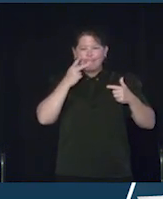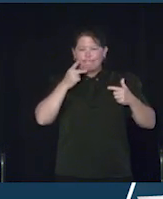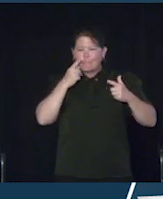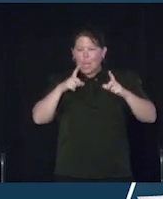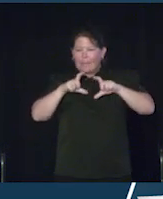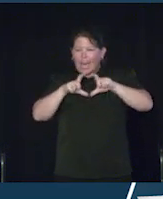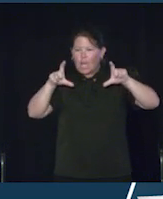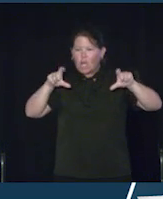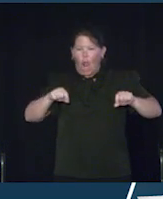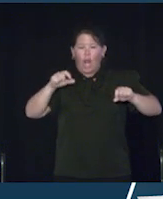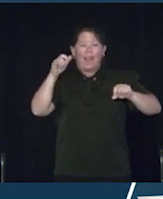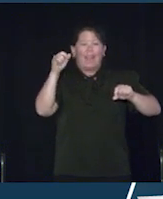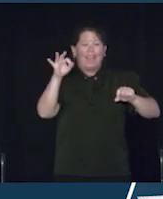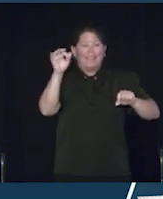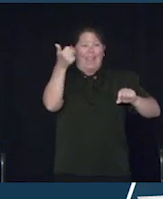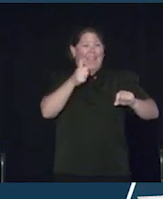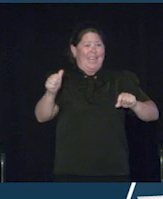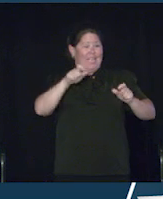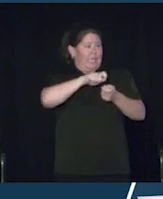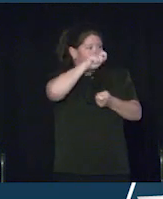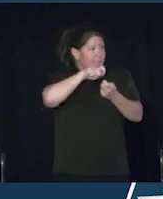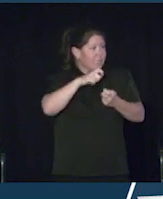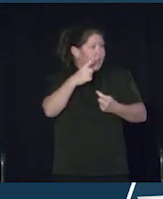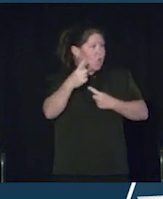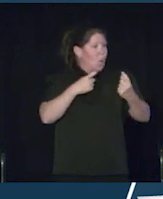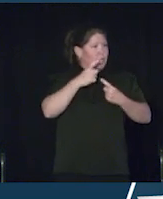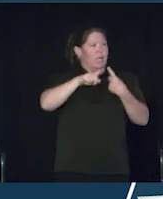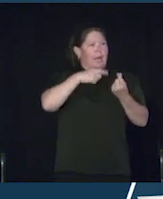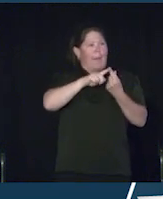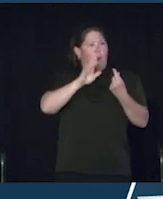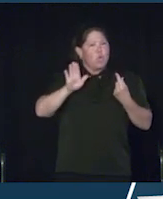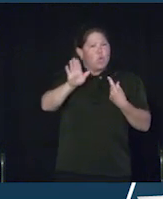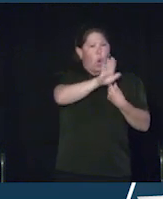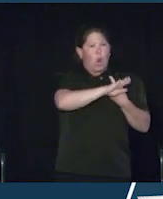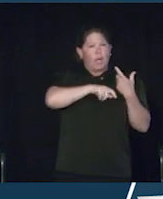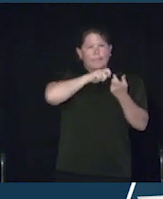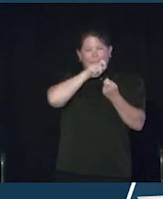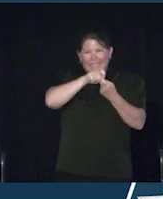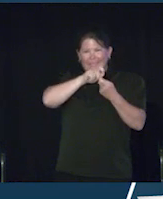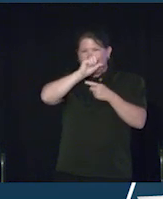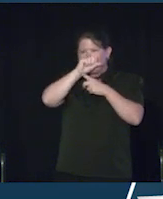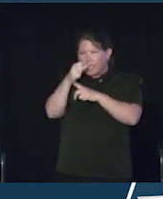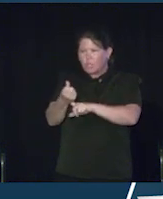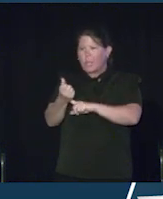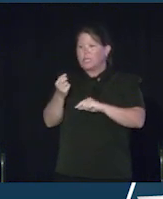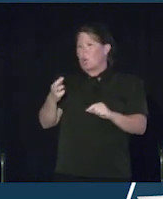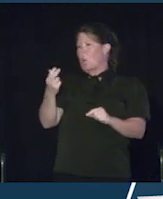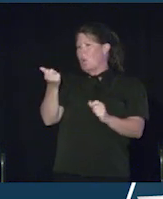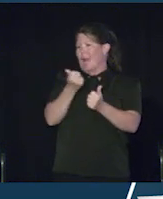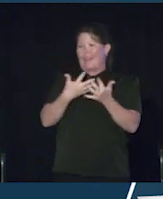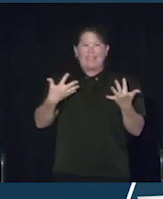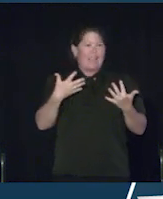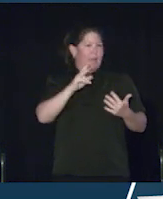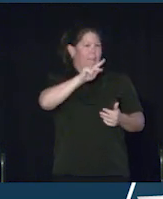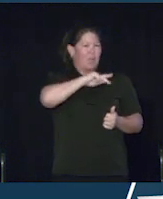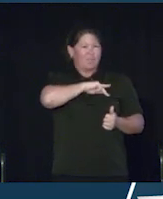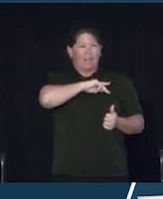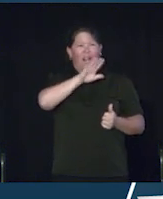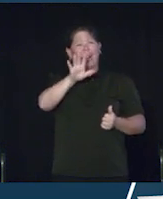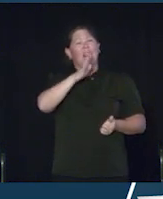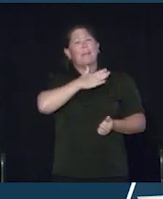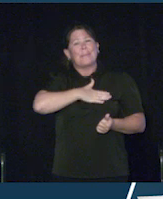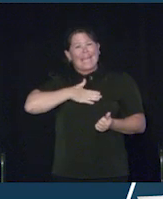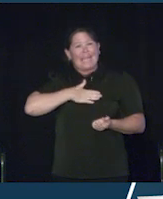any specific questions about your loved one or anything that's personal, please make sure you